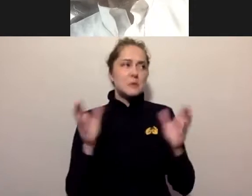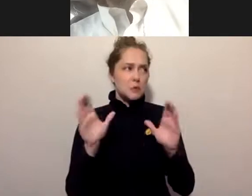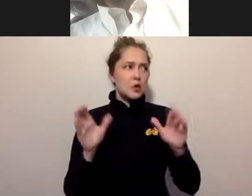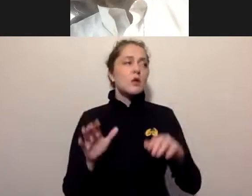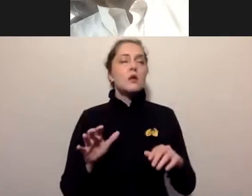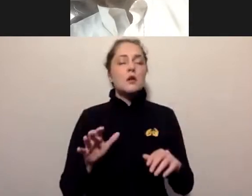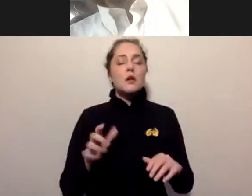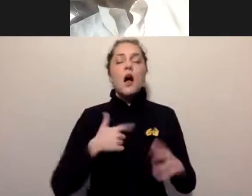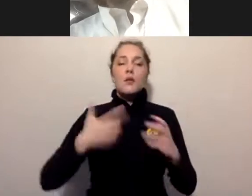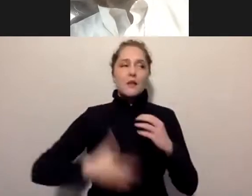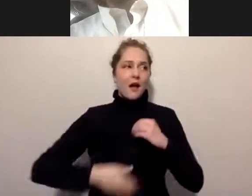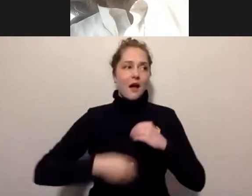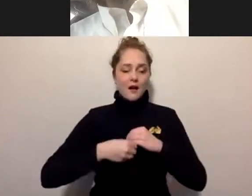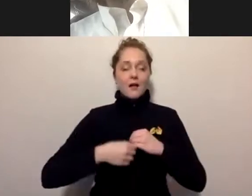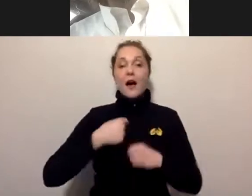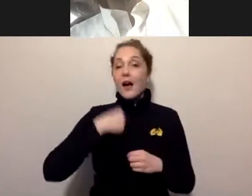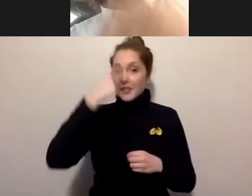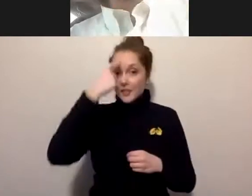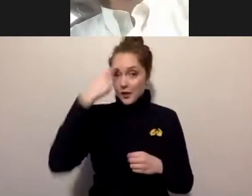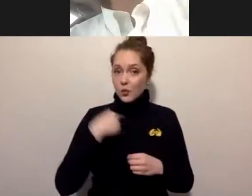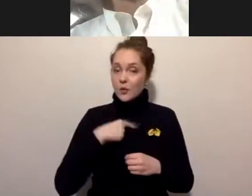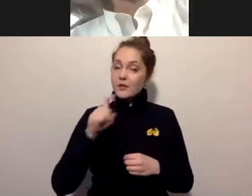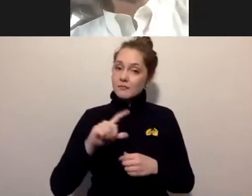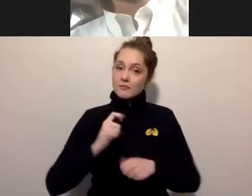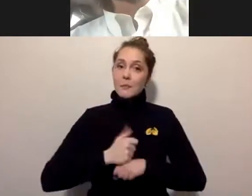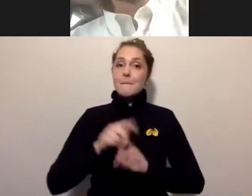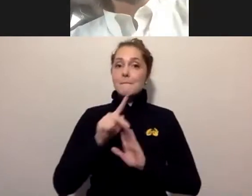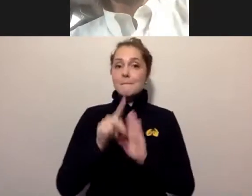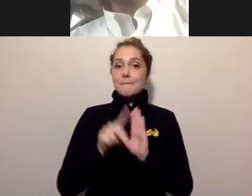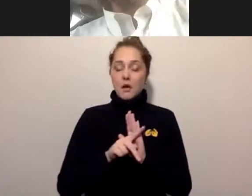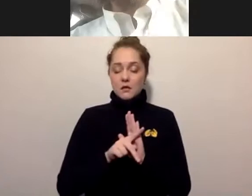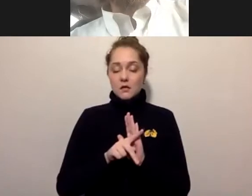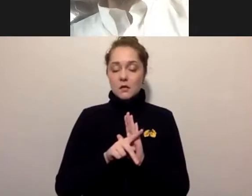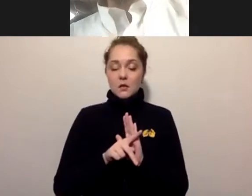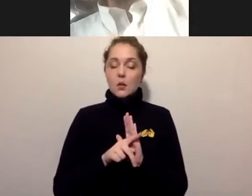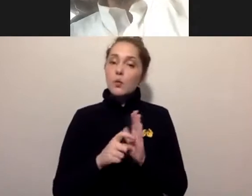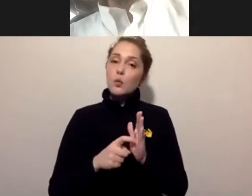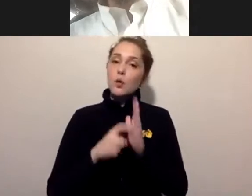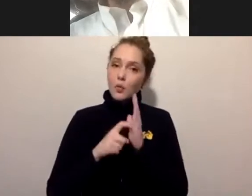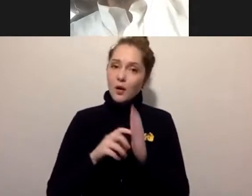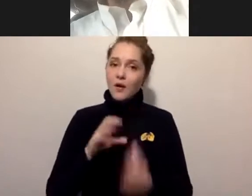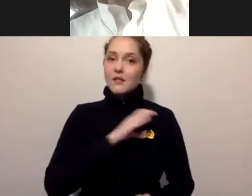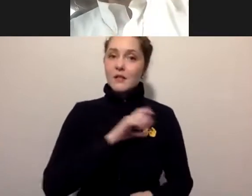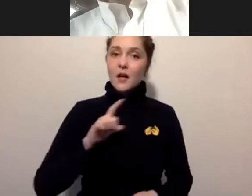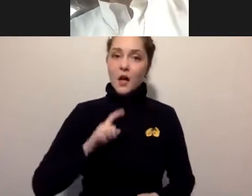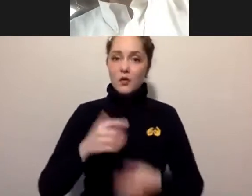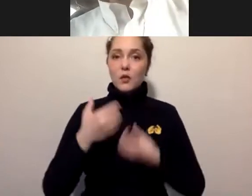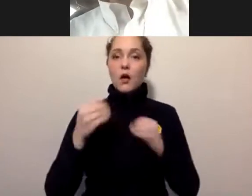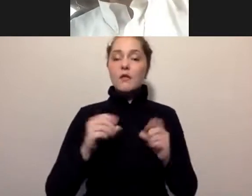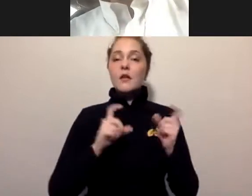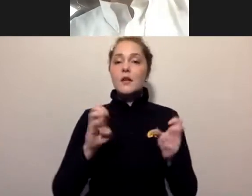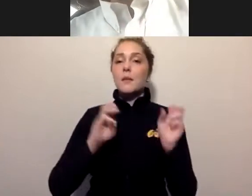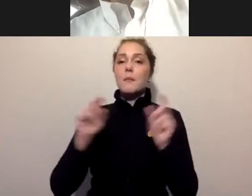but I will add that I do think we need to implement a policy that requires council offices to get back to constituents